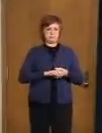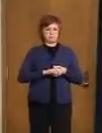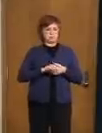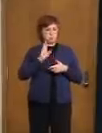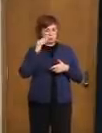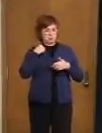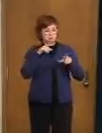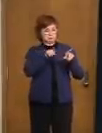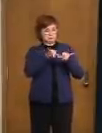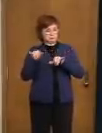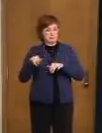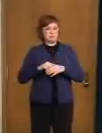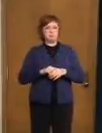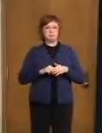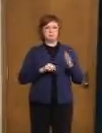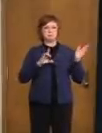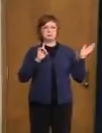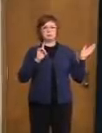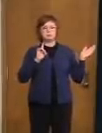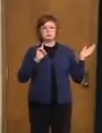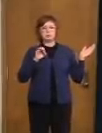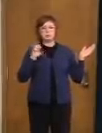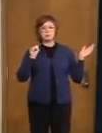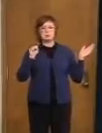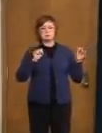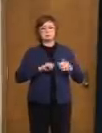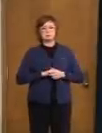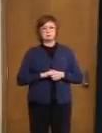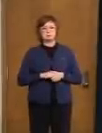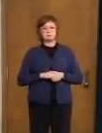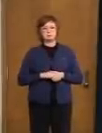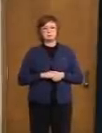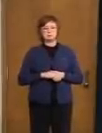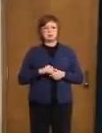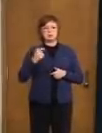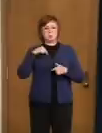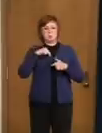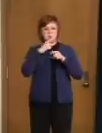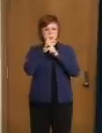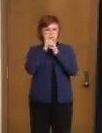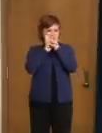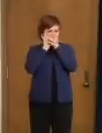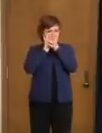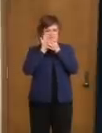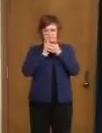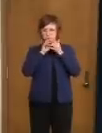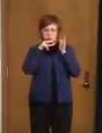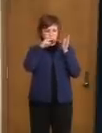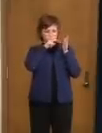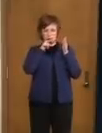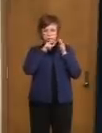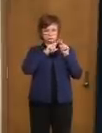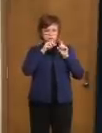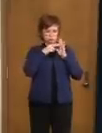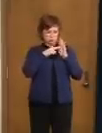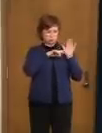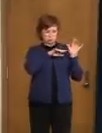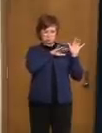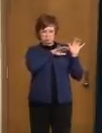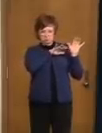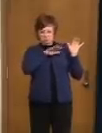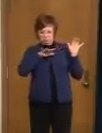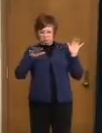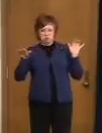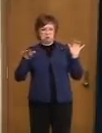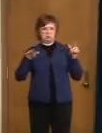keep a detailed tabulation of all the provincial measures, and obviously there's minor differences throughout